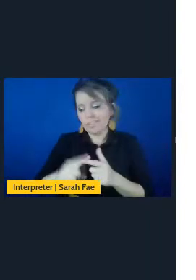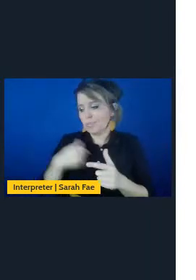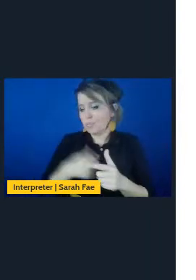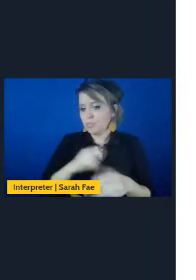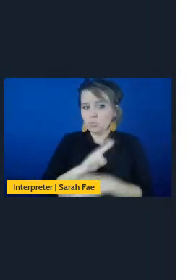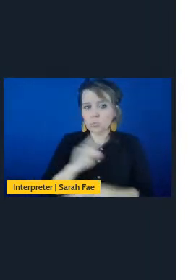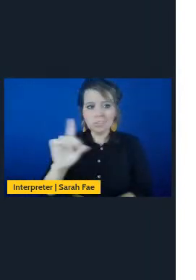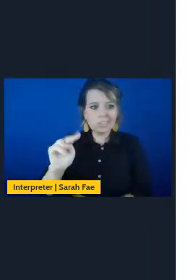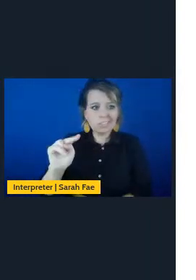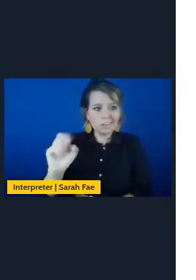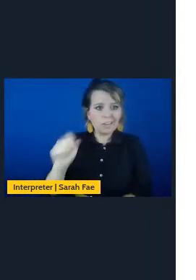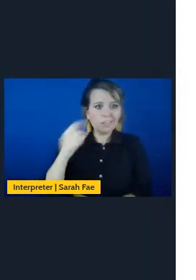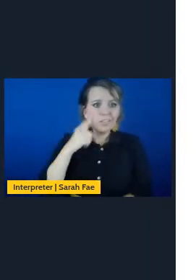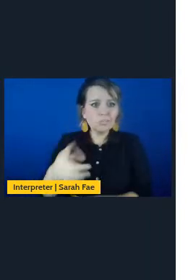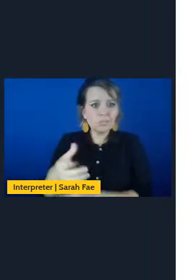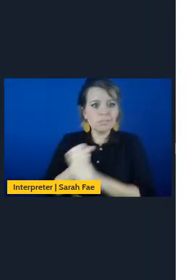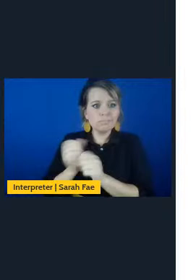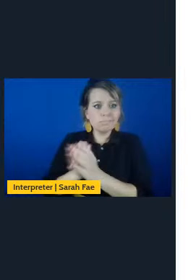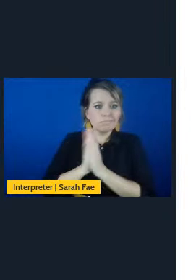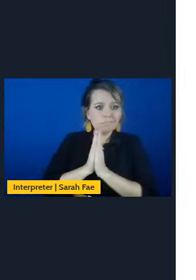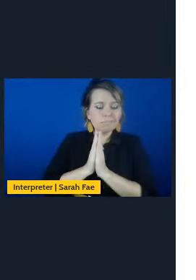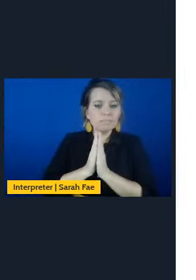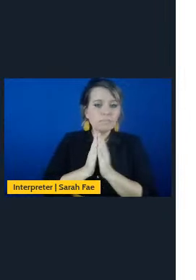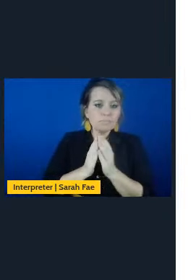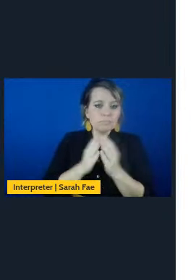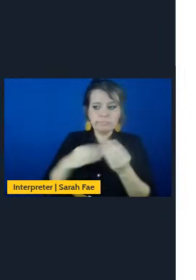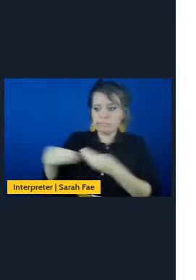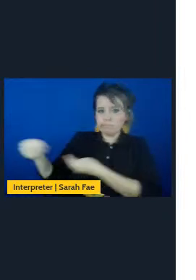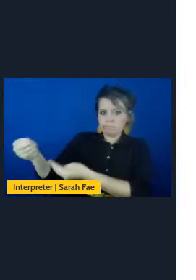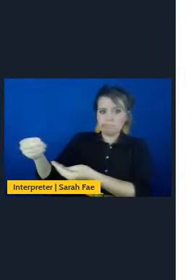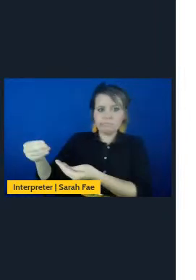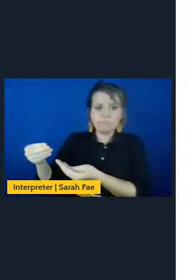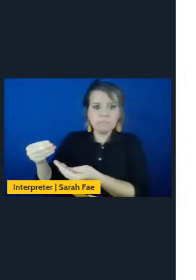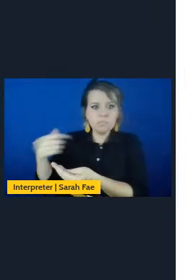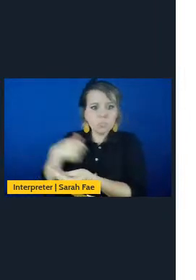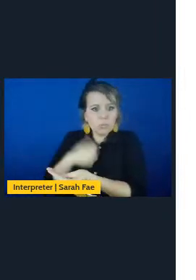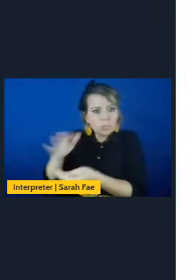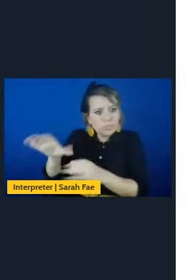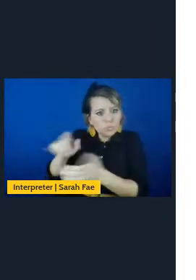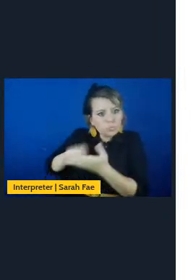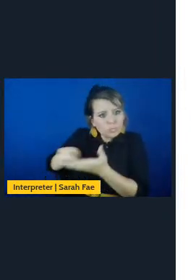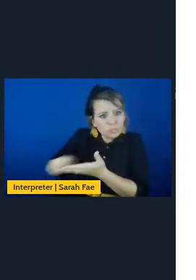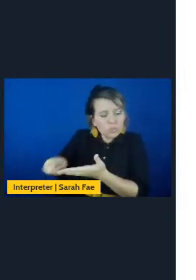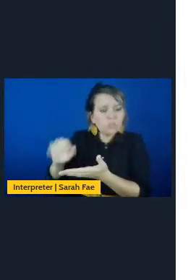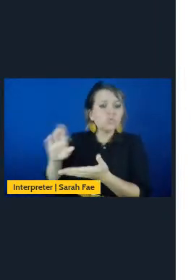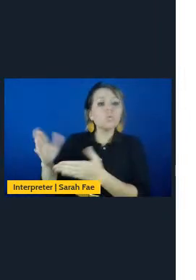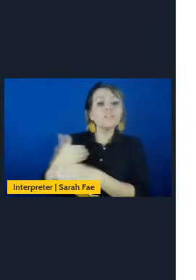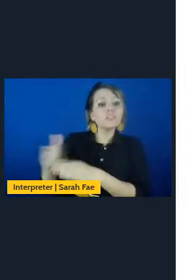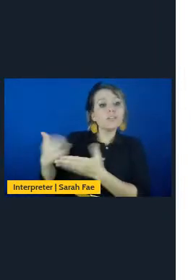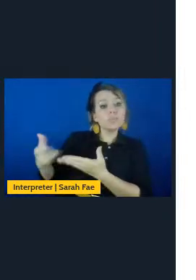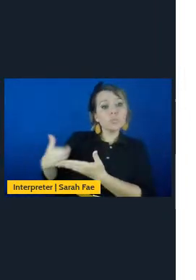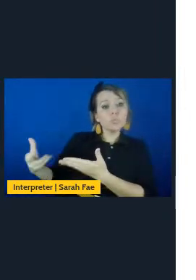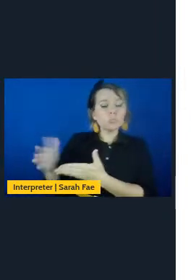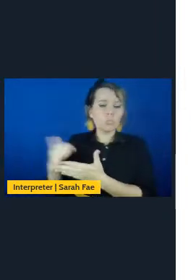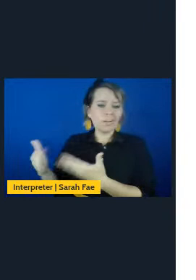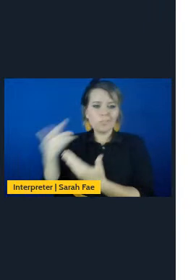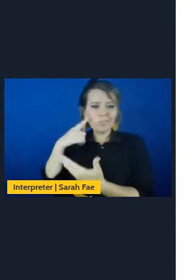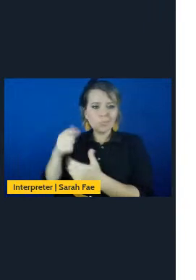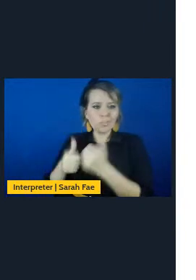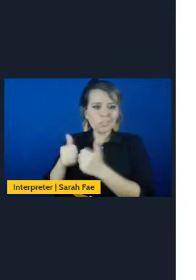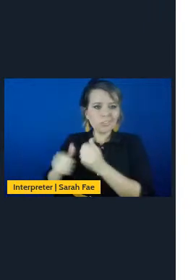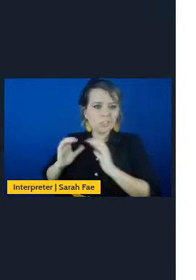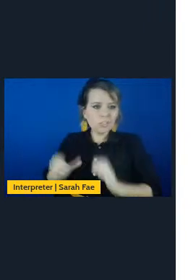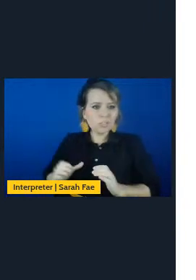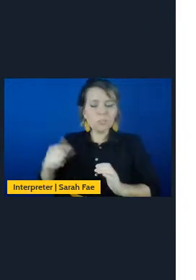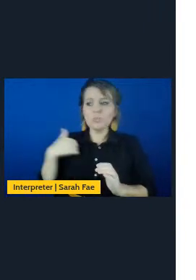to route those requests to, let's say, dedicated resources for each customer or shared resources. We'll implement our authentication